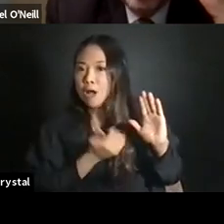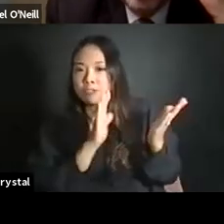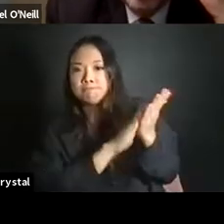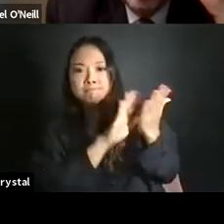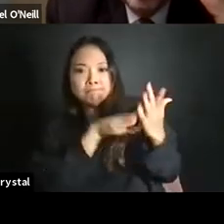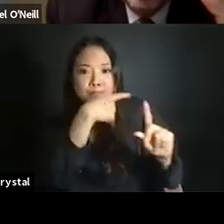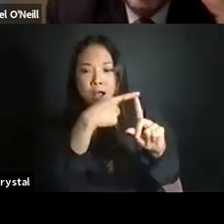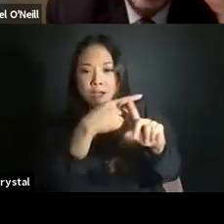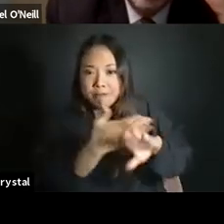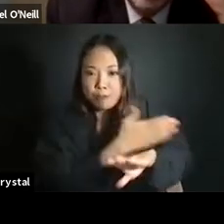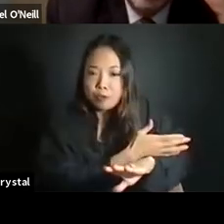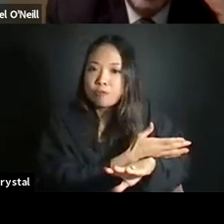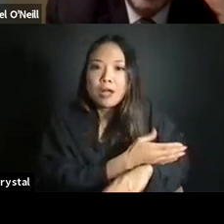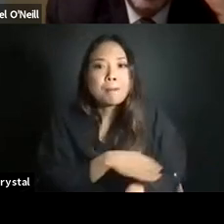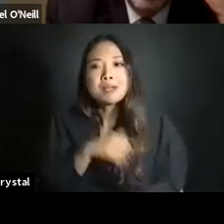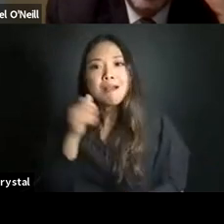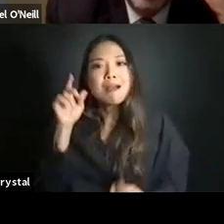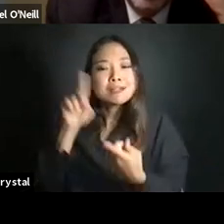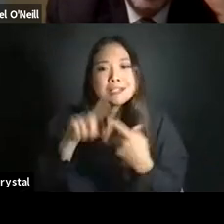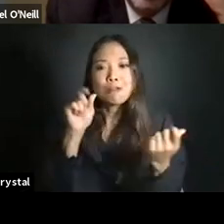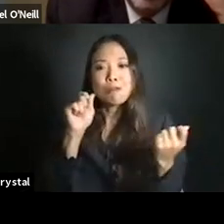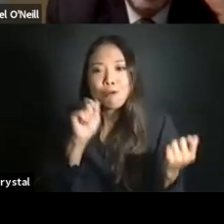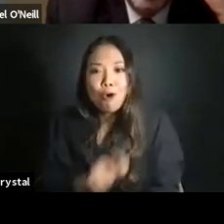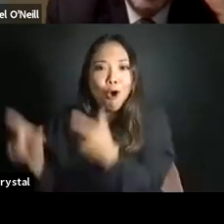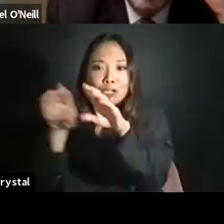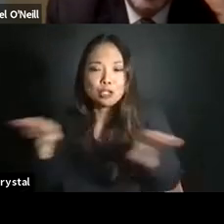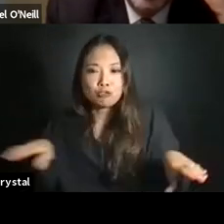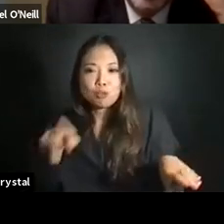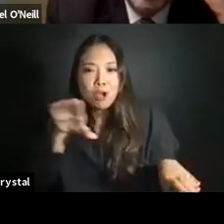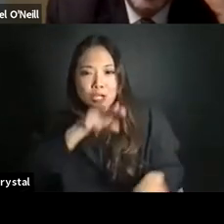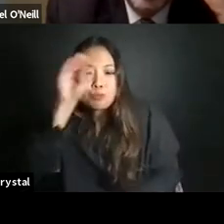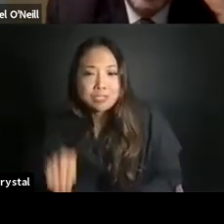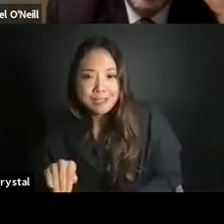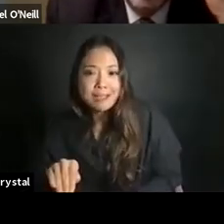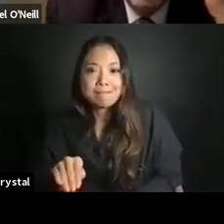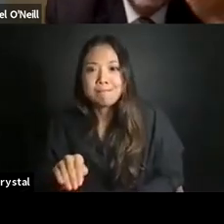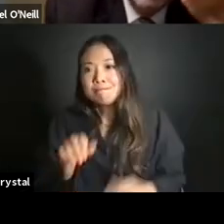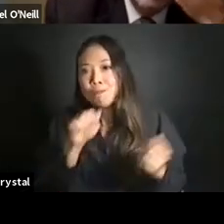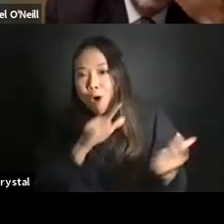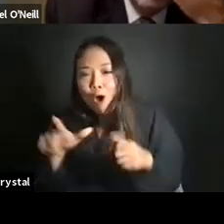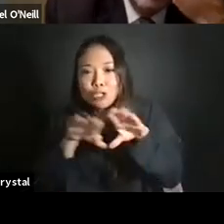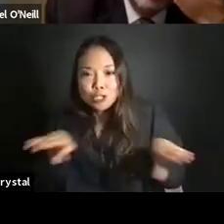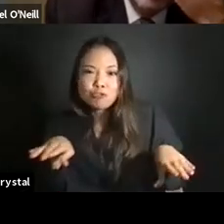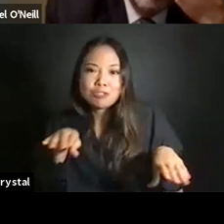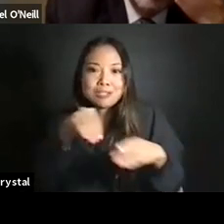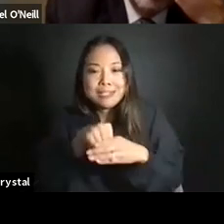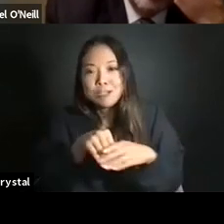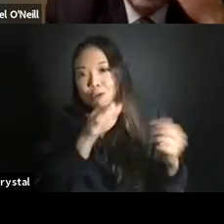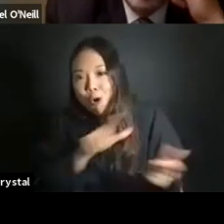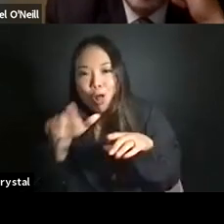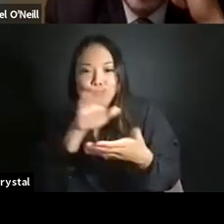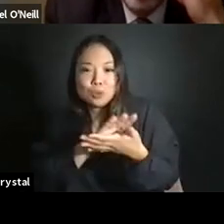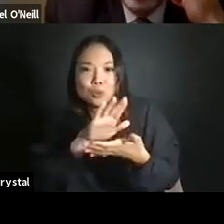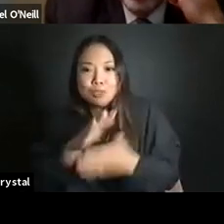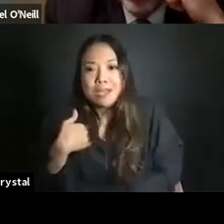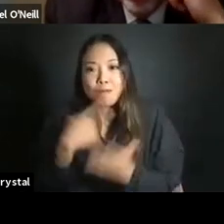child as we say in our creed it's every child in every school has what they need and that includes